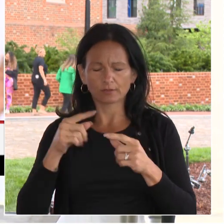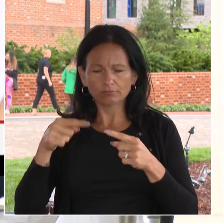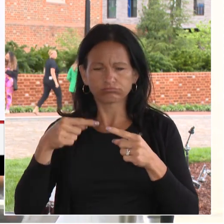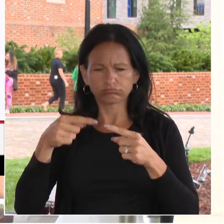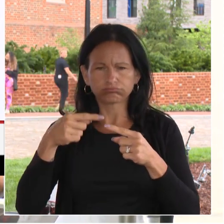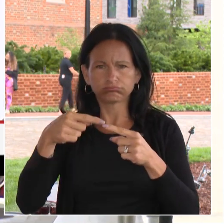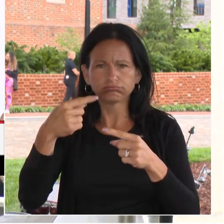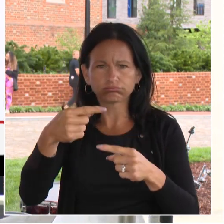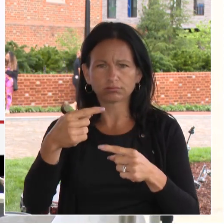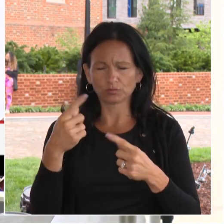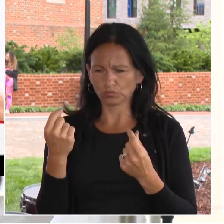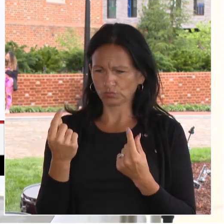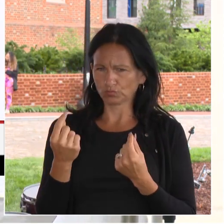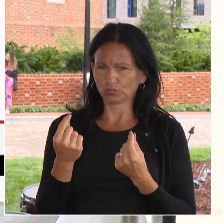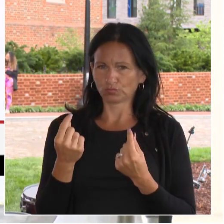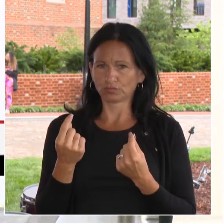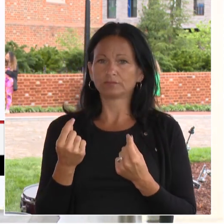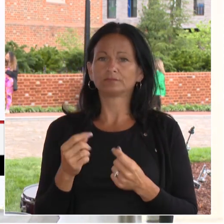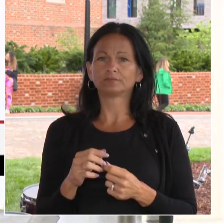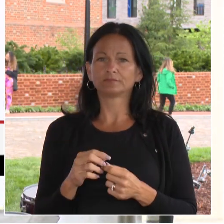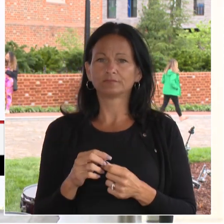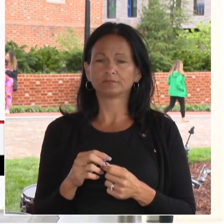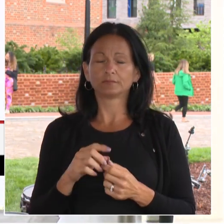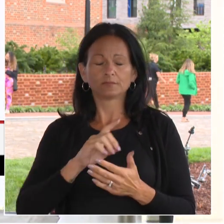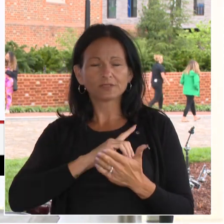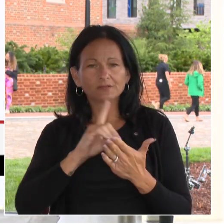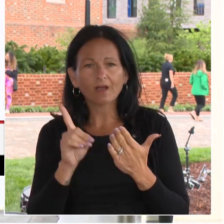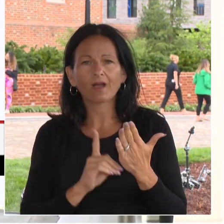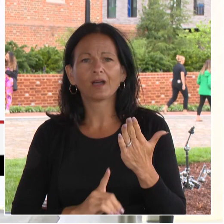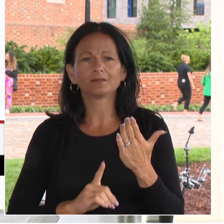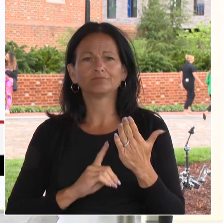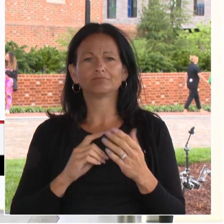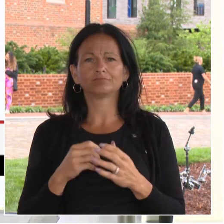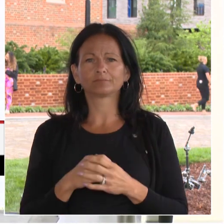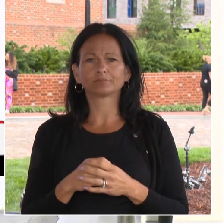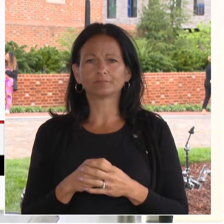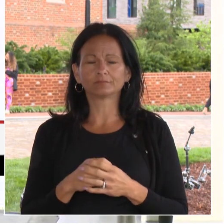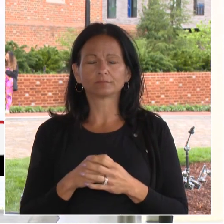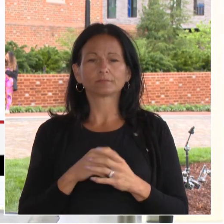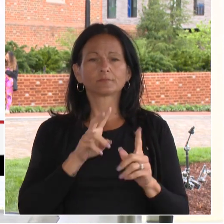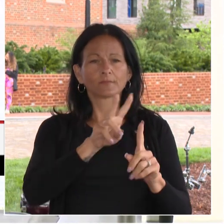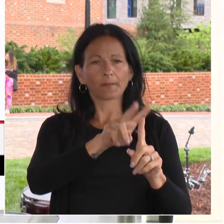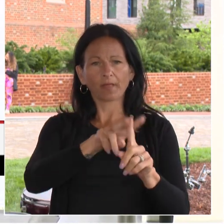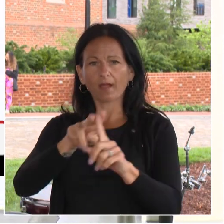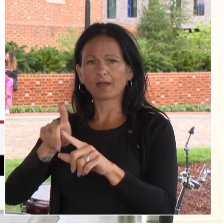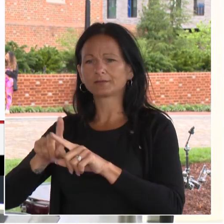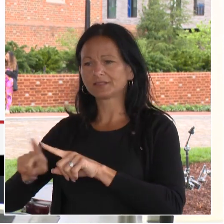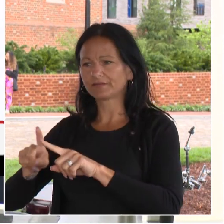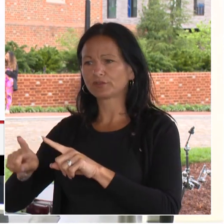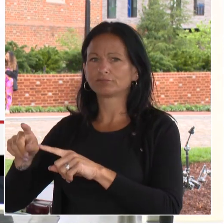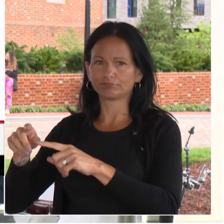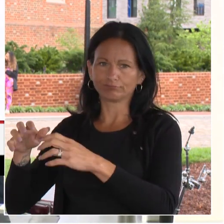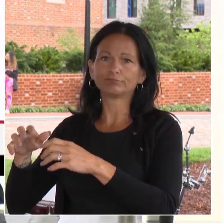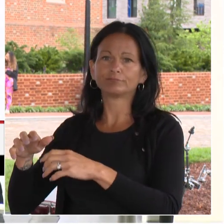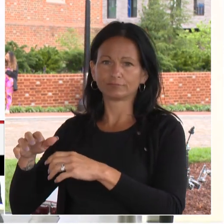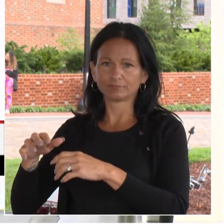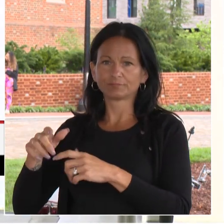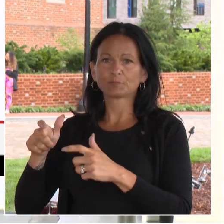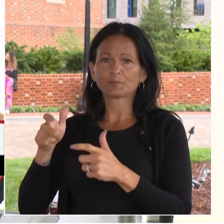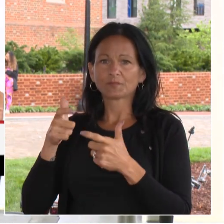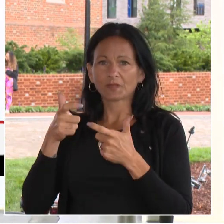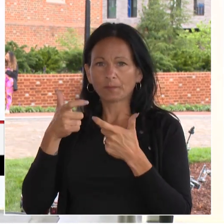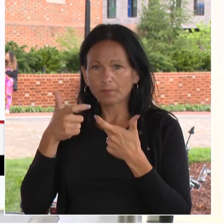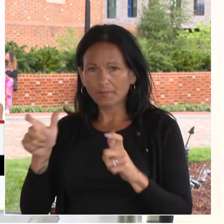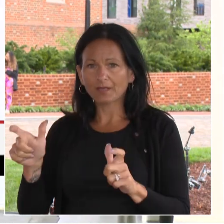Like the thoughtfulness behind the design and integration of nearly 1.8 million square feet of mixed-use development. The fact that City Ridge is the